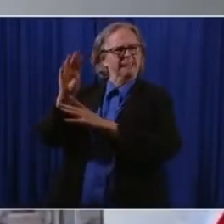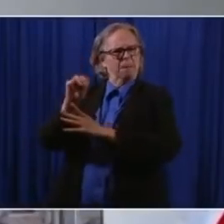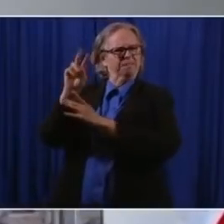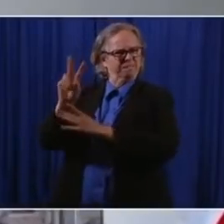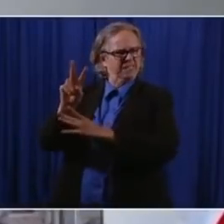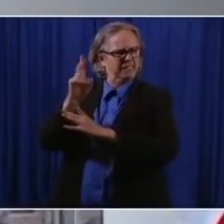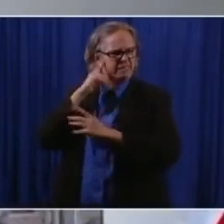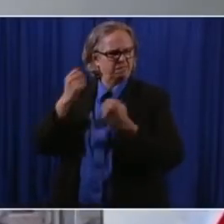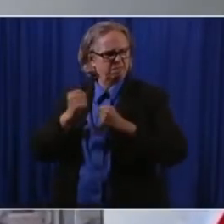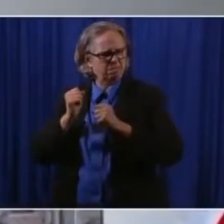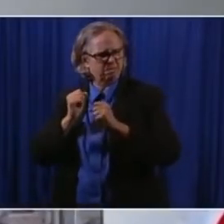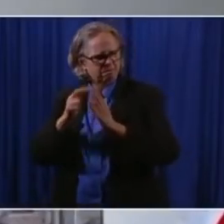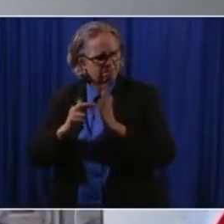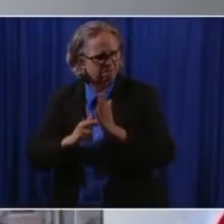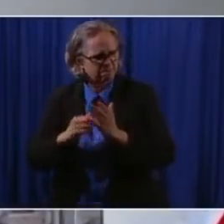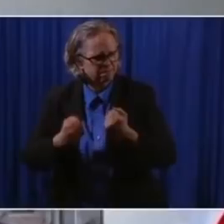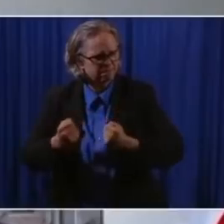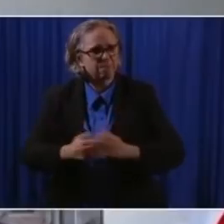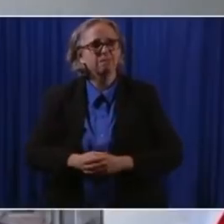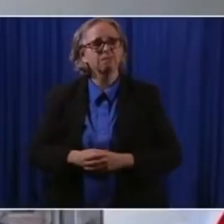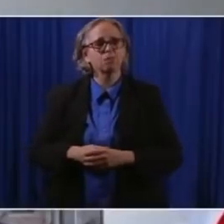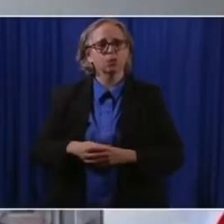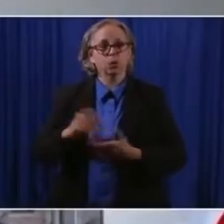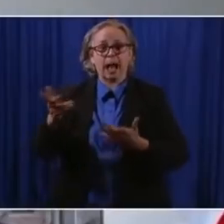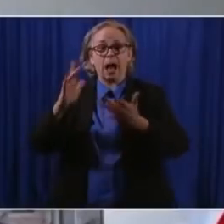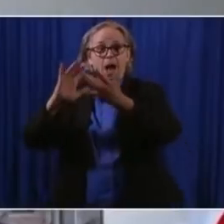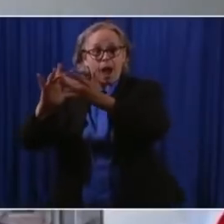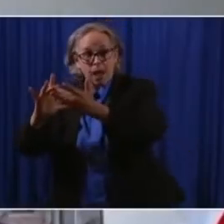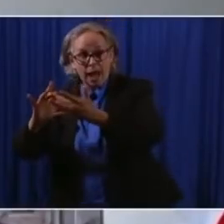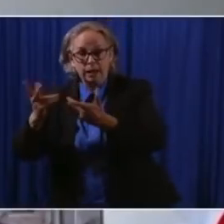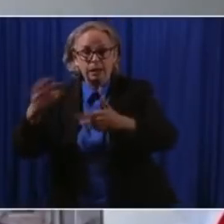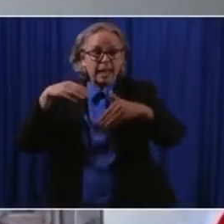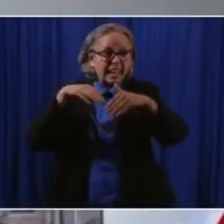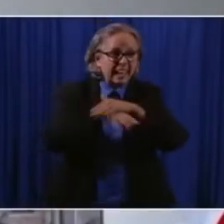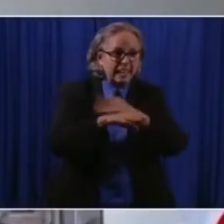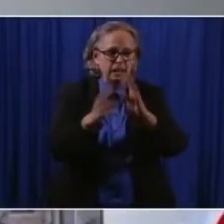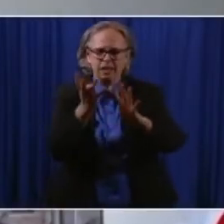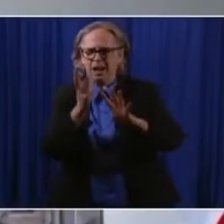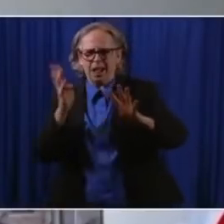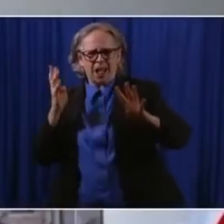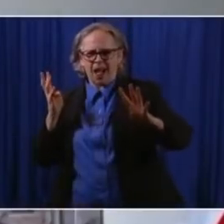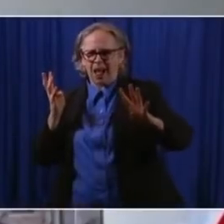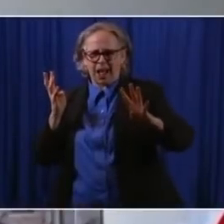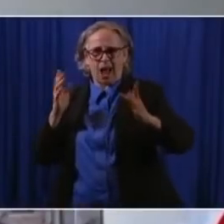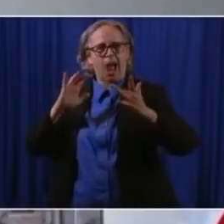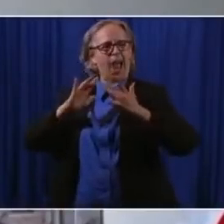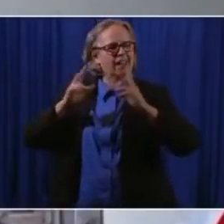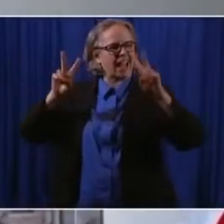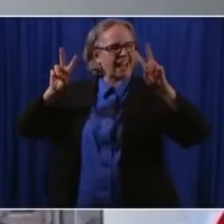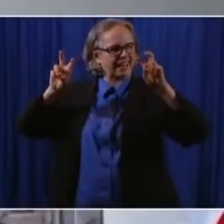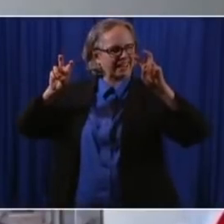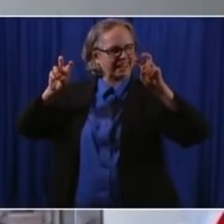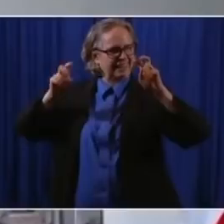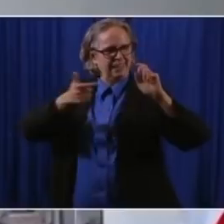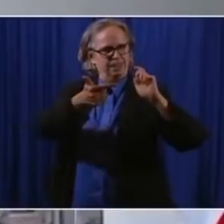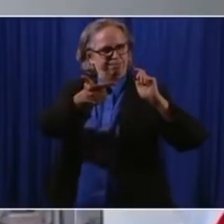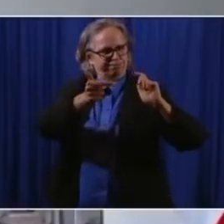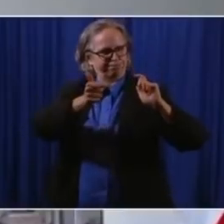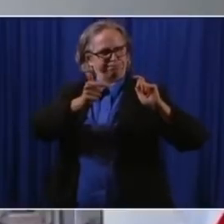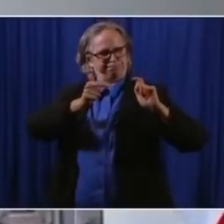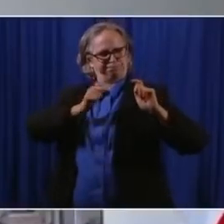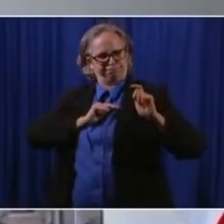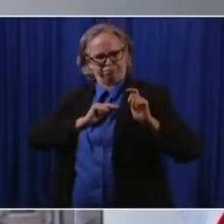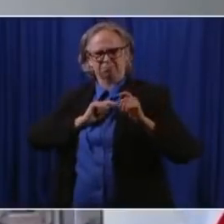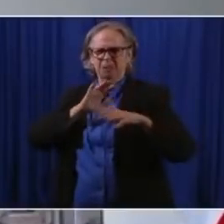you can check in without actually having to go to the BMV. You can do all kinds of